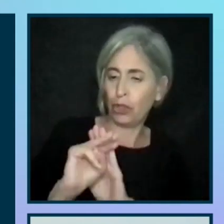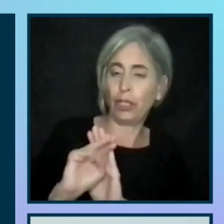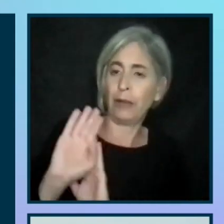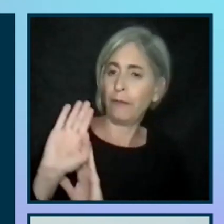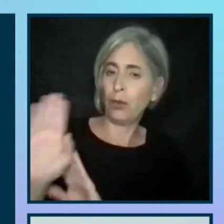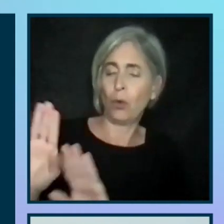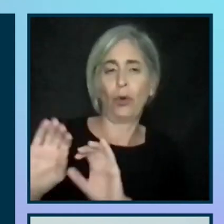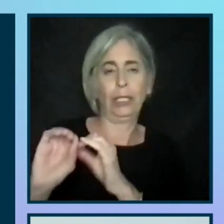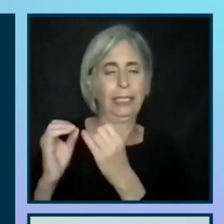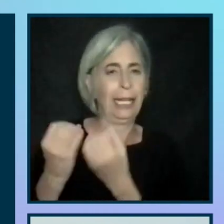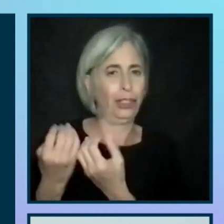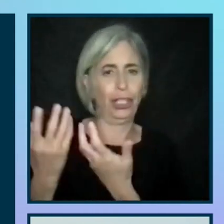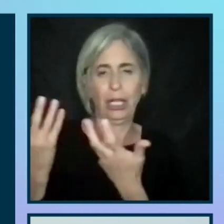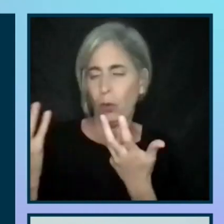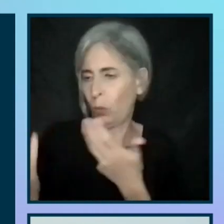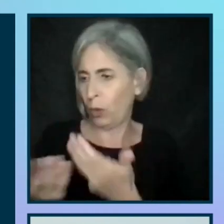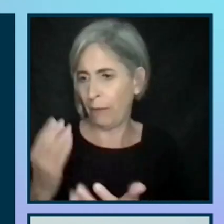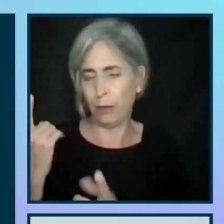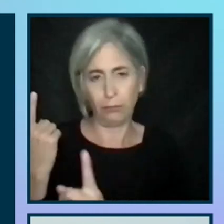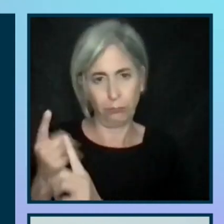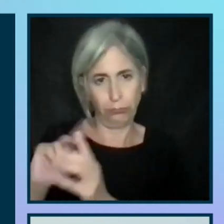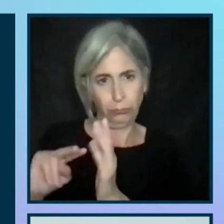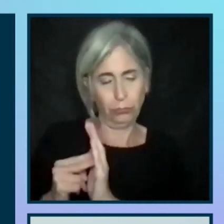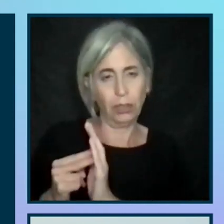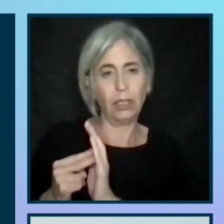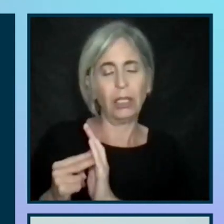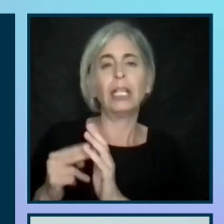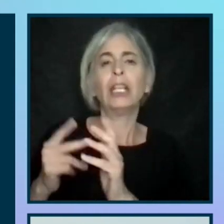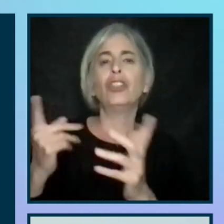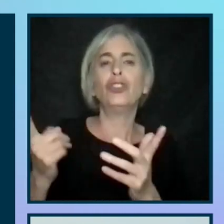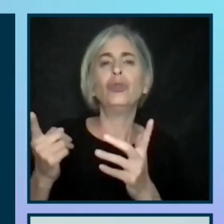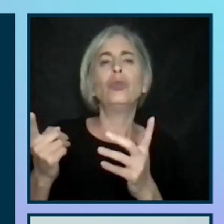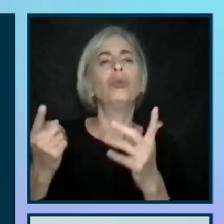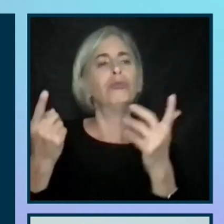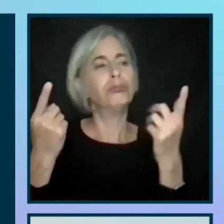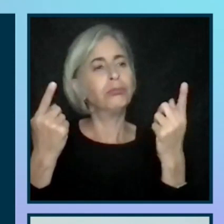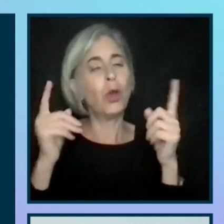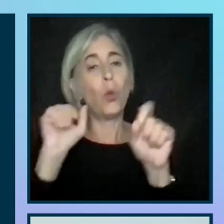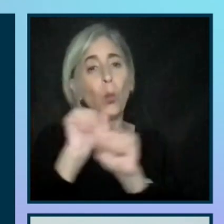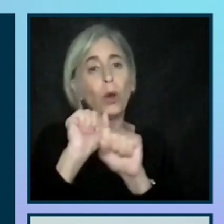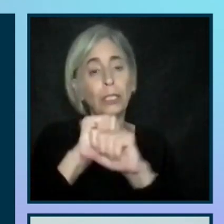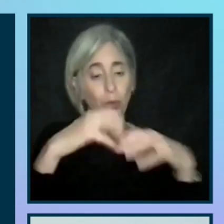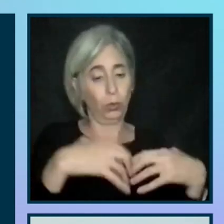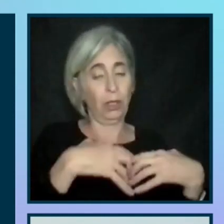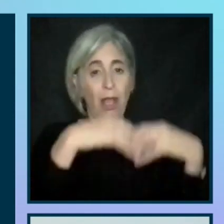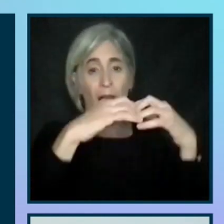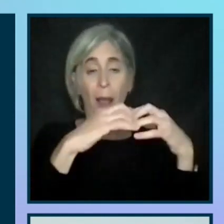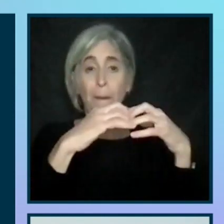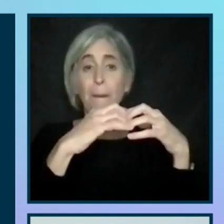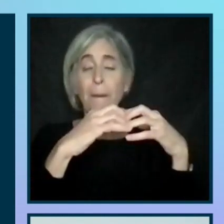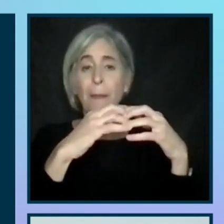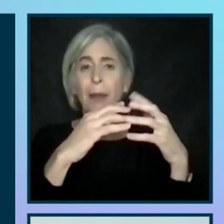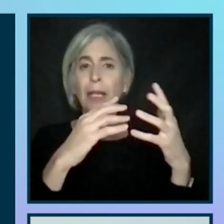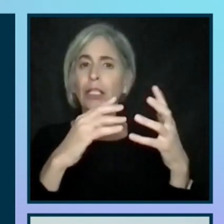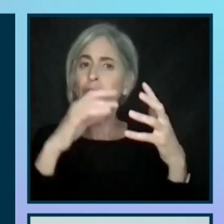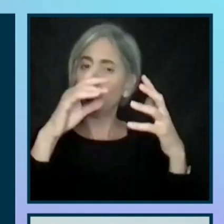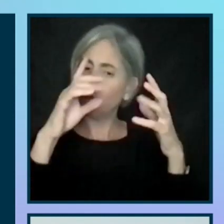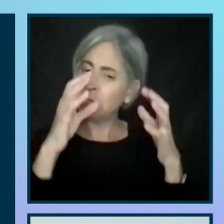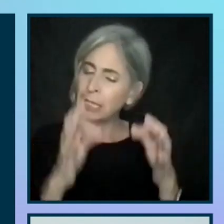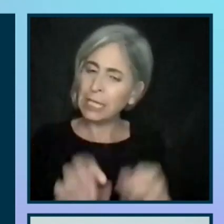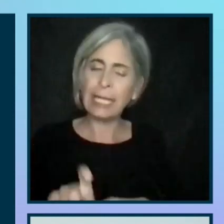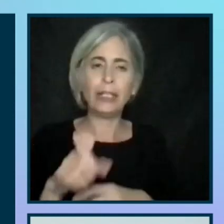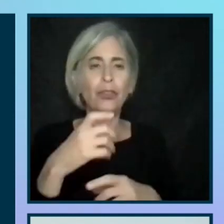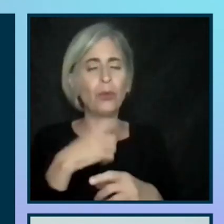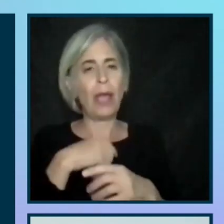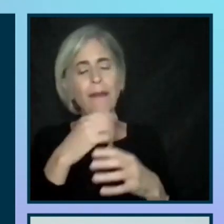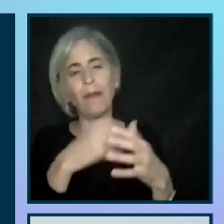organization. And while you're putting this team together, it will not hurt to have buy-in from a senior colleague in